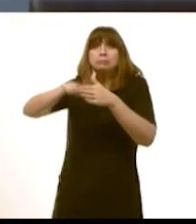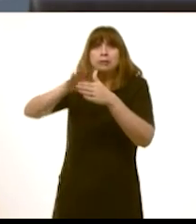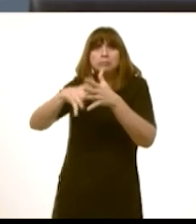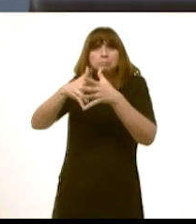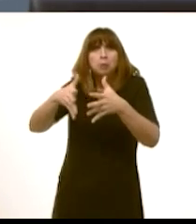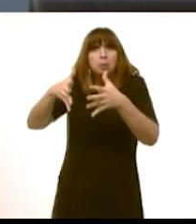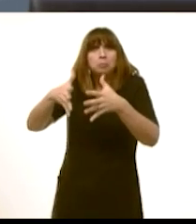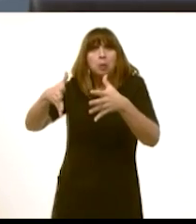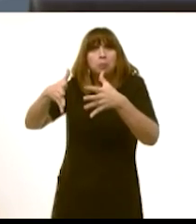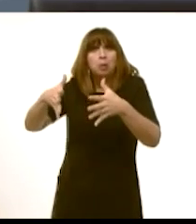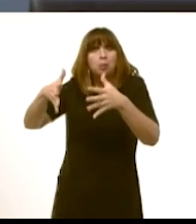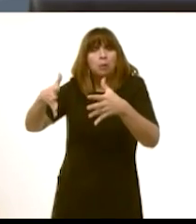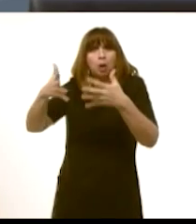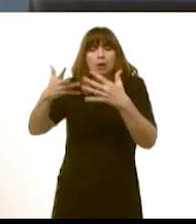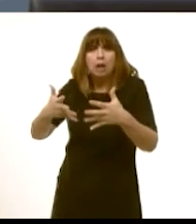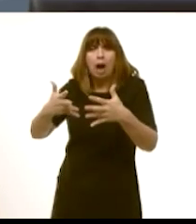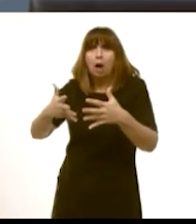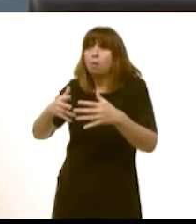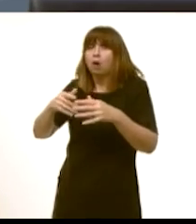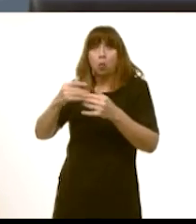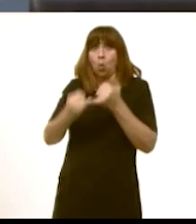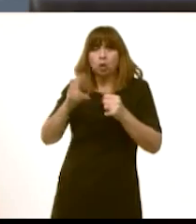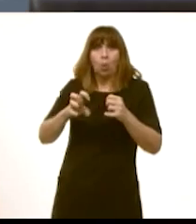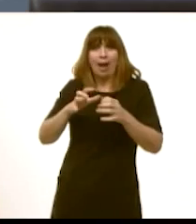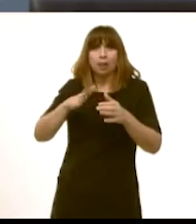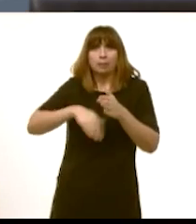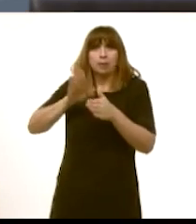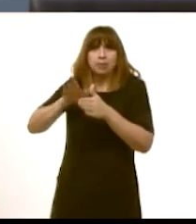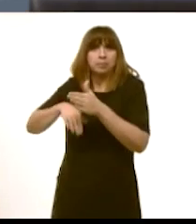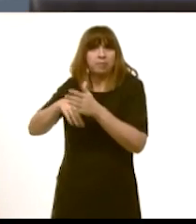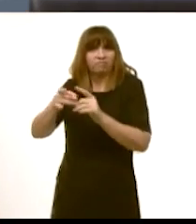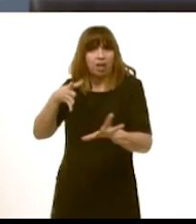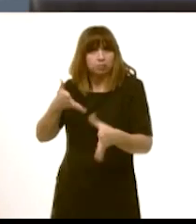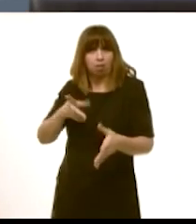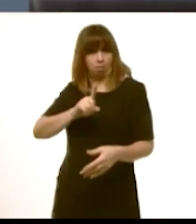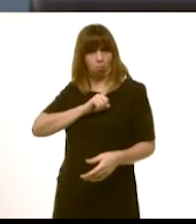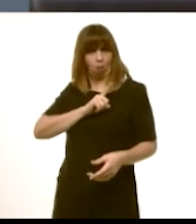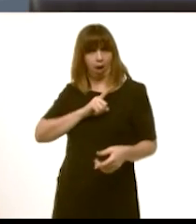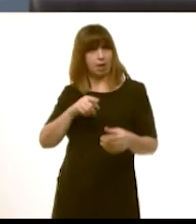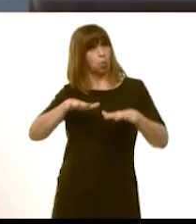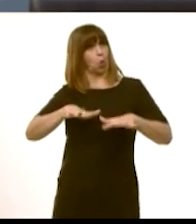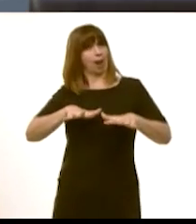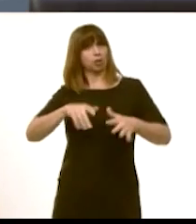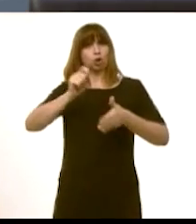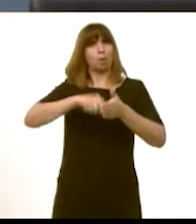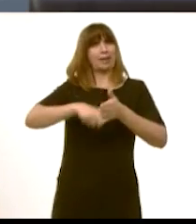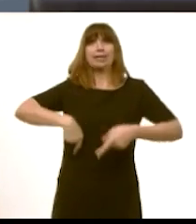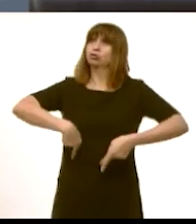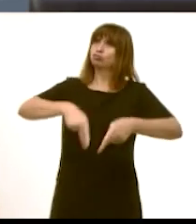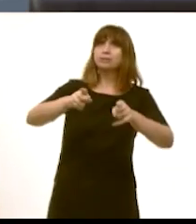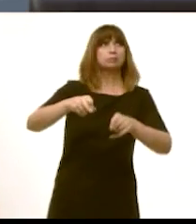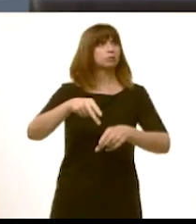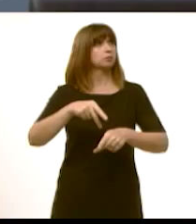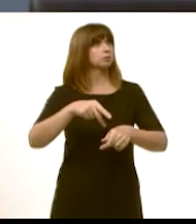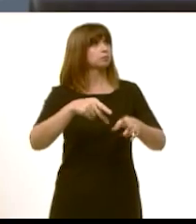increasing faster than anywhere else in the UK. Could you explain why vacancy rates of Welsh high street shops have taken a turn